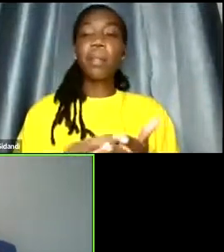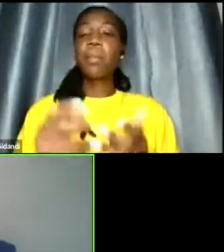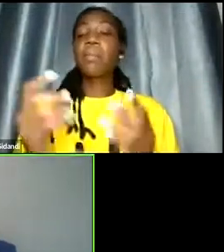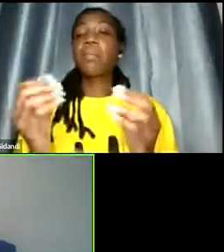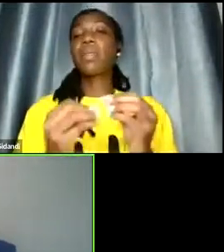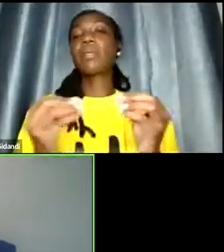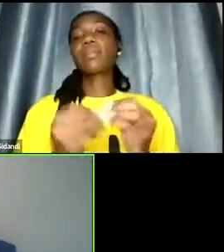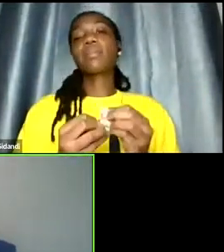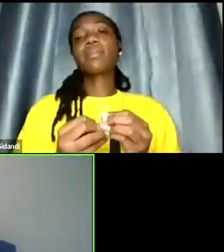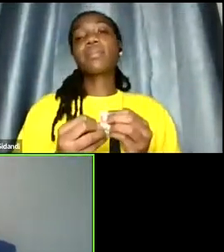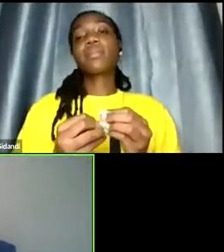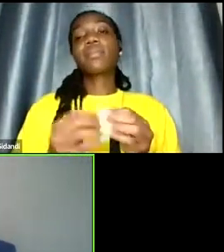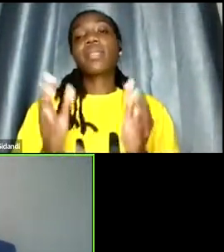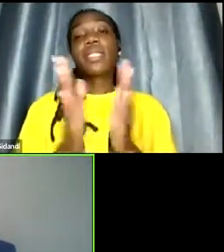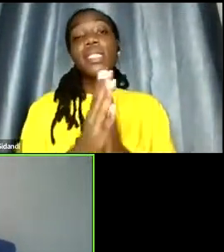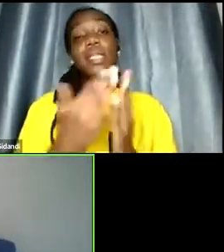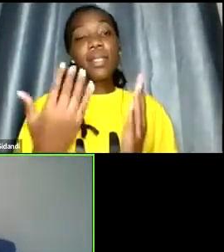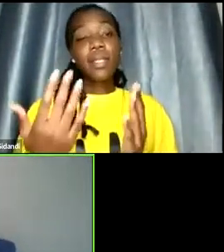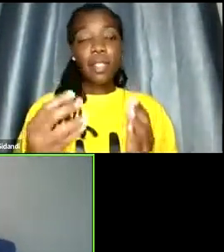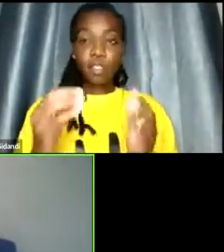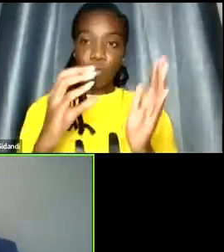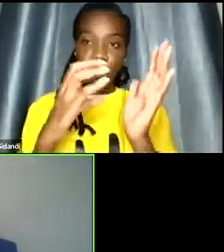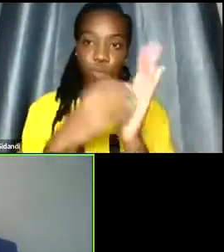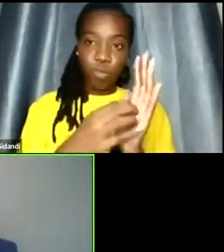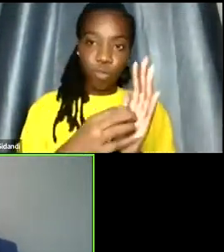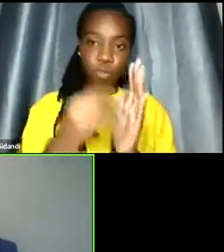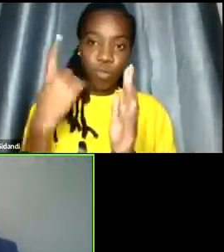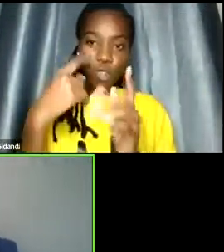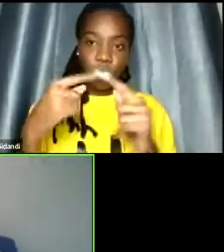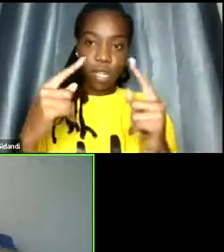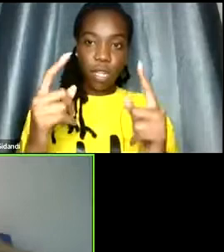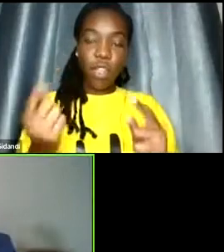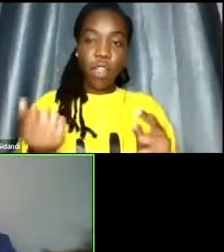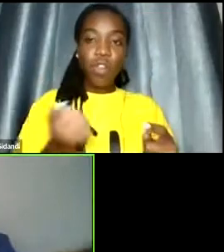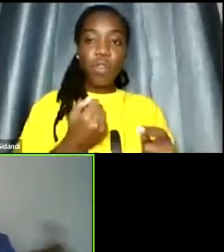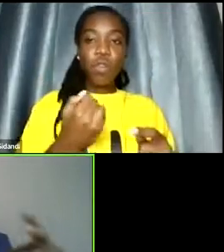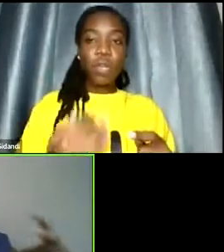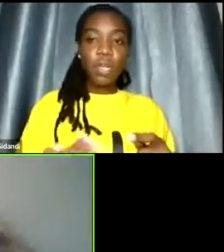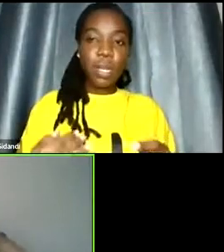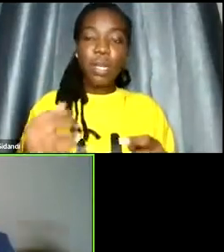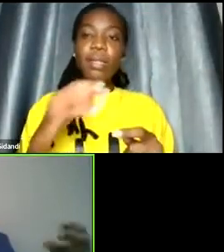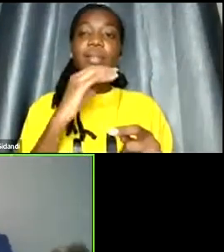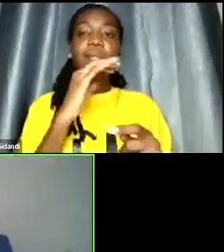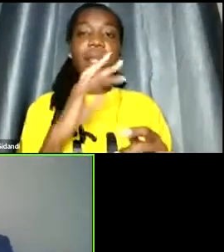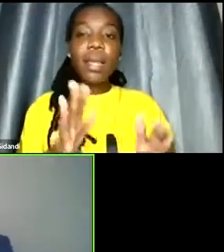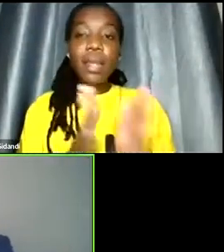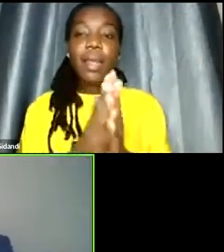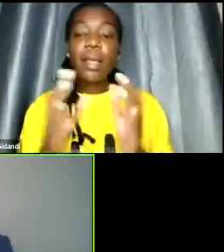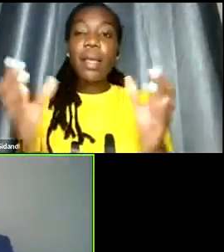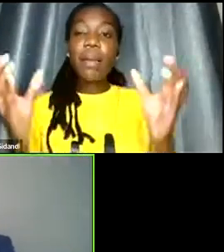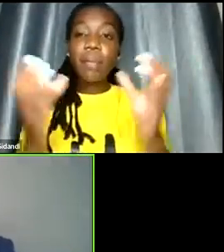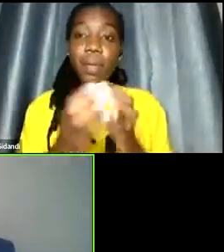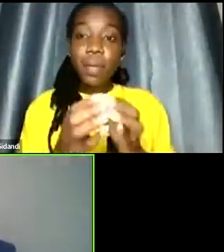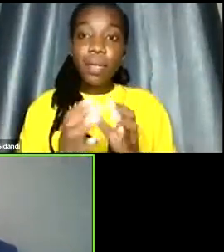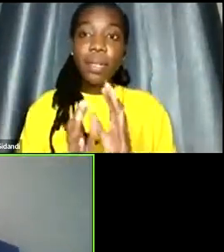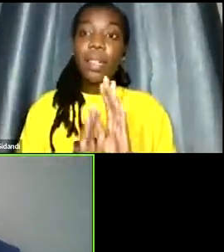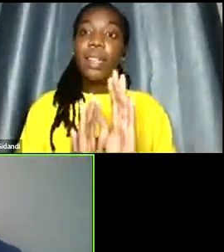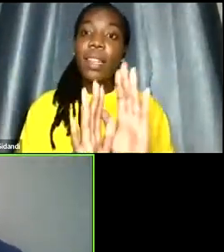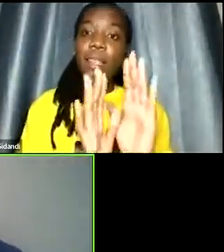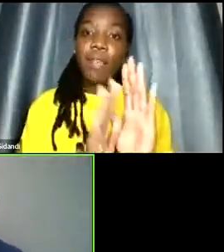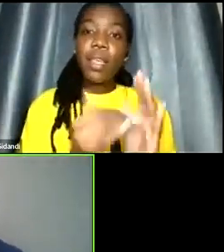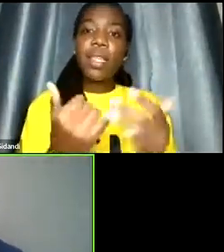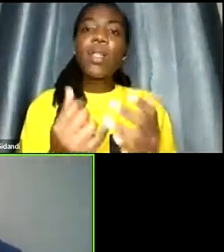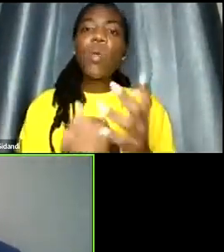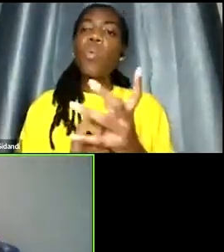Now, the things he put in place for succession, his daughter, his son, and the company that he left, the leadership team that he left behind, has now